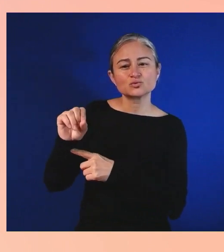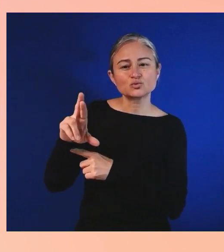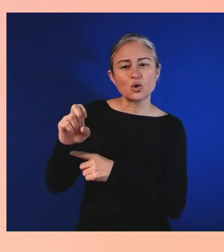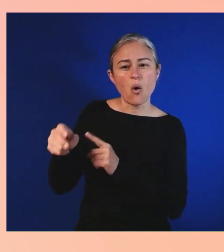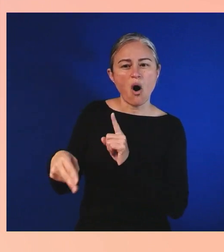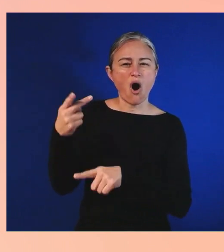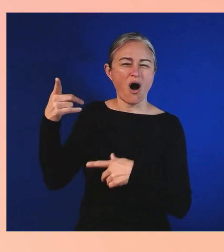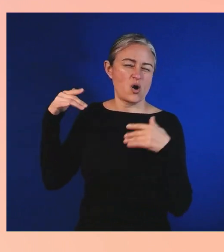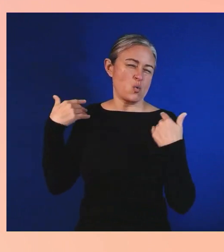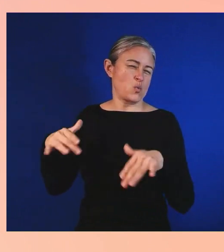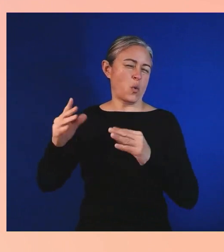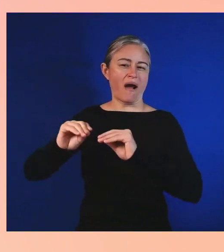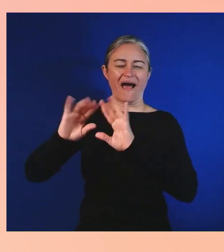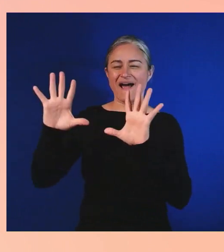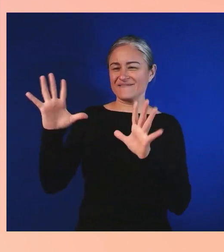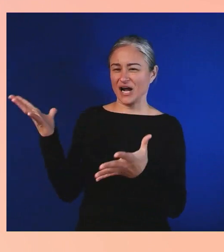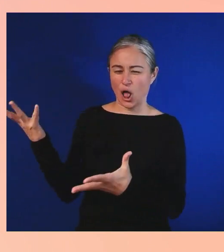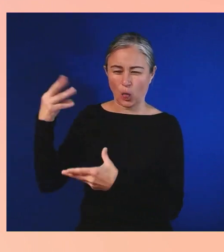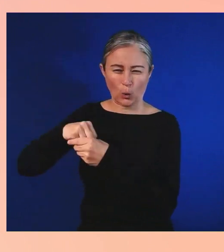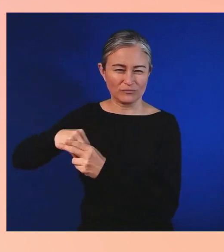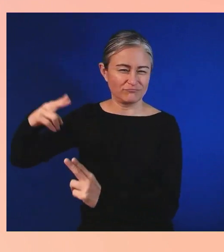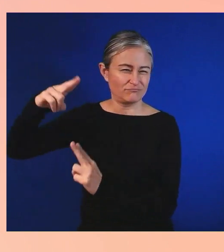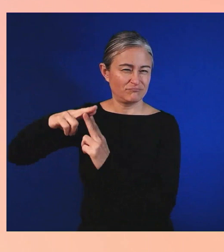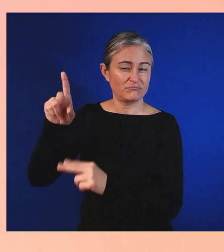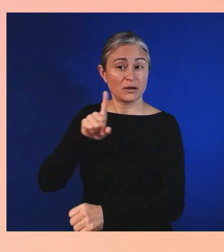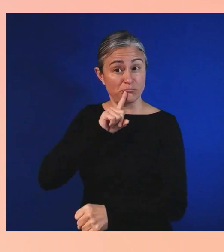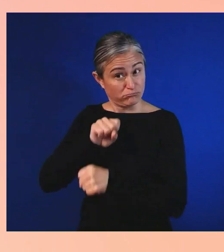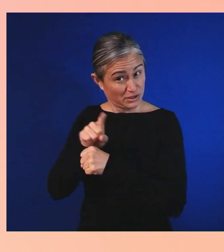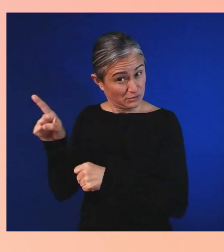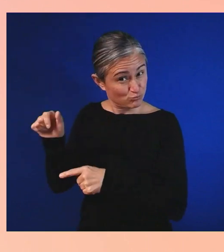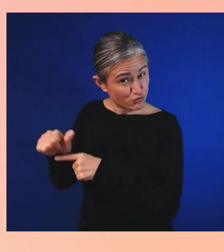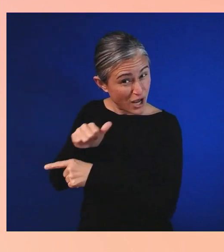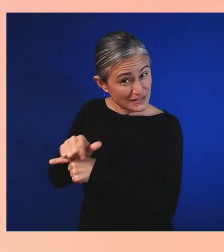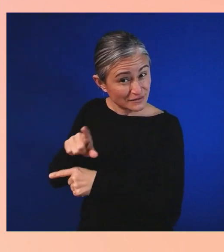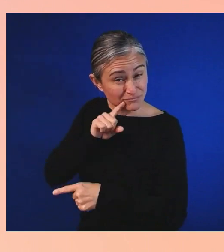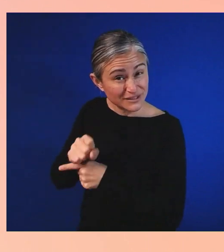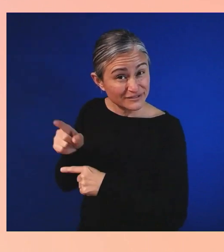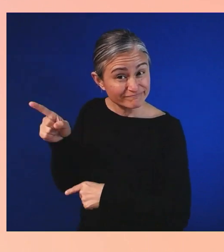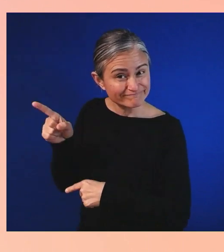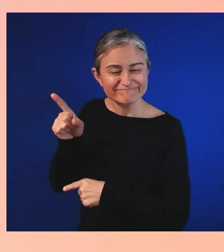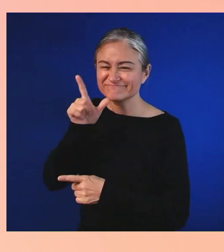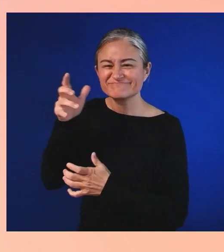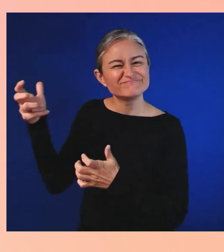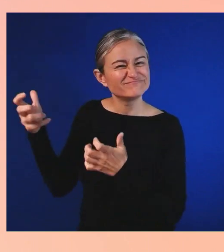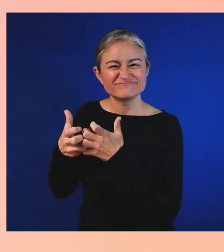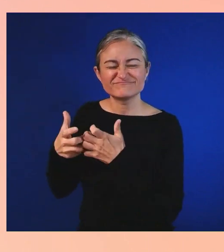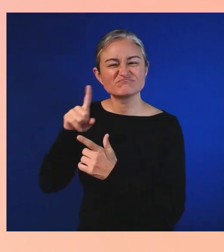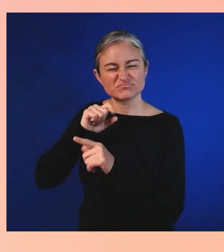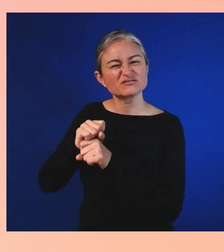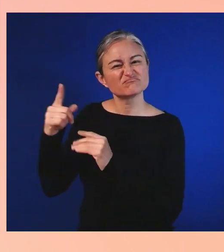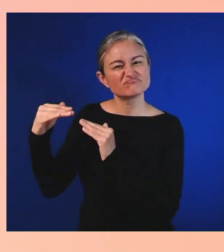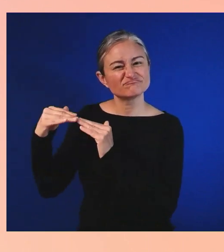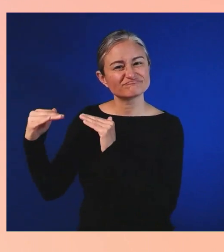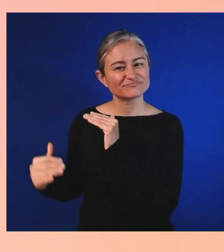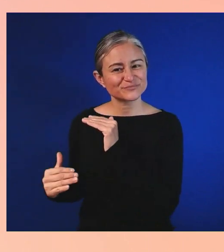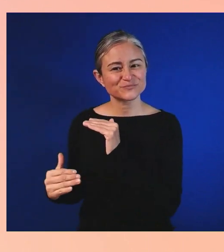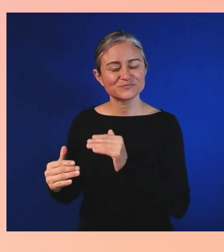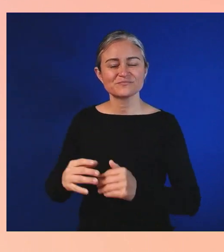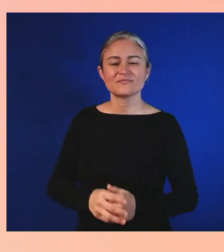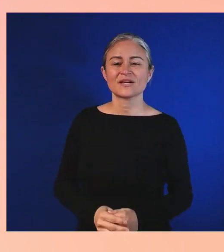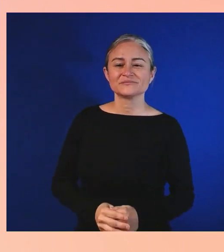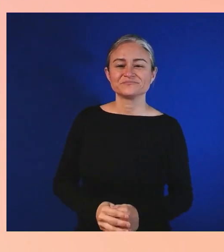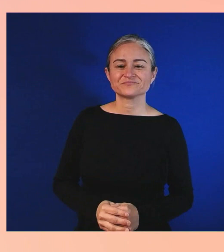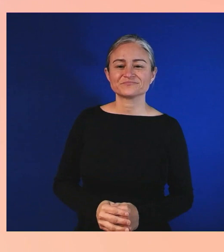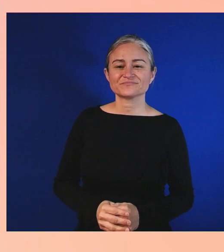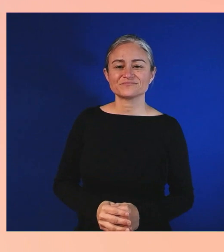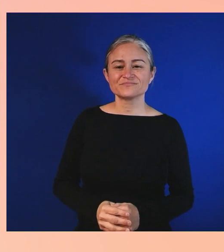companies treat their employees. Alejandro Moleda. Alejandro. Thank you very much, Rylan, and many thanks